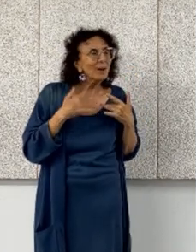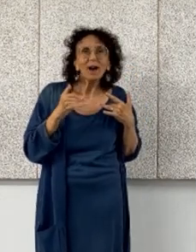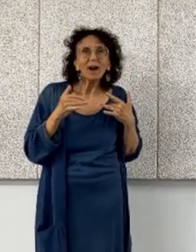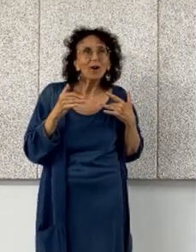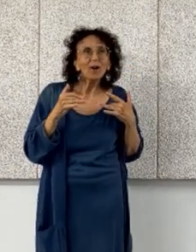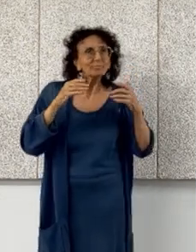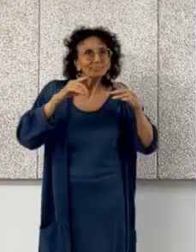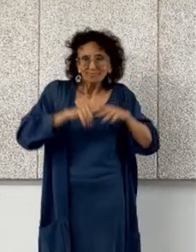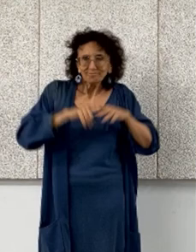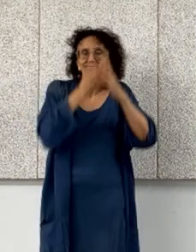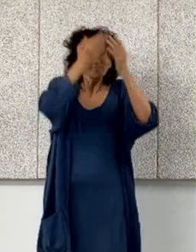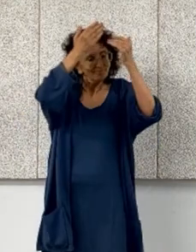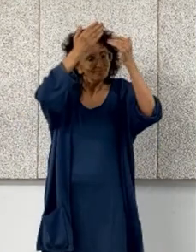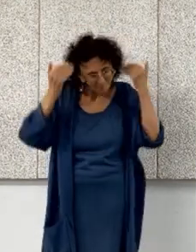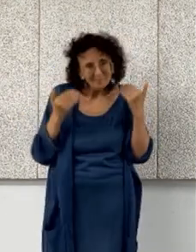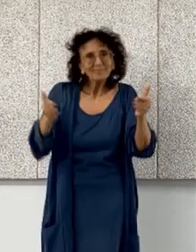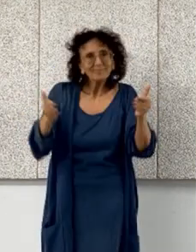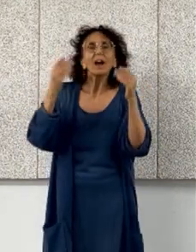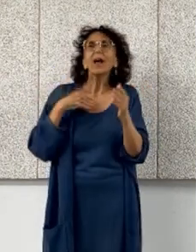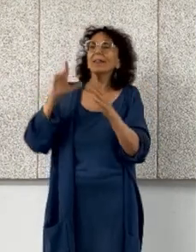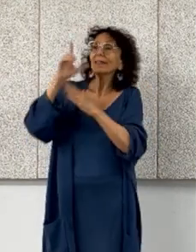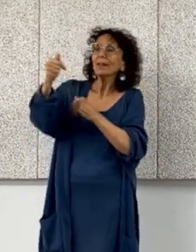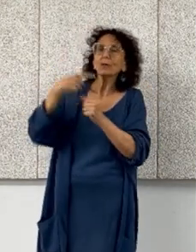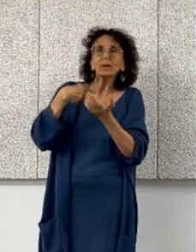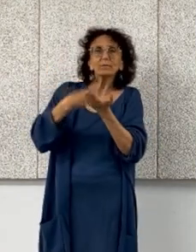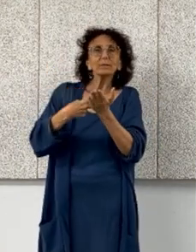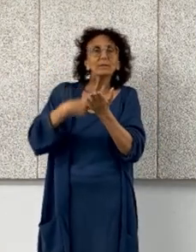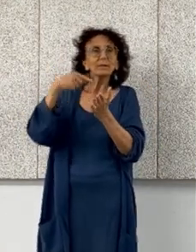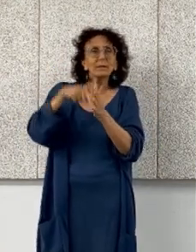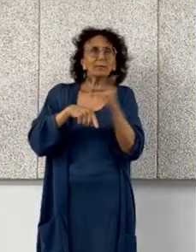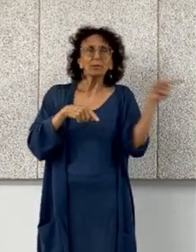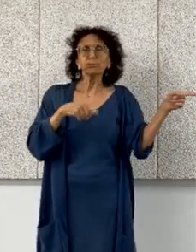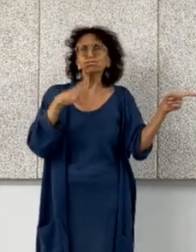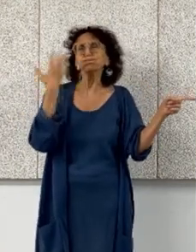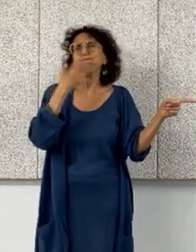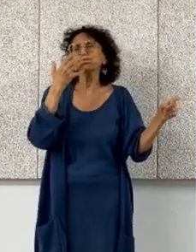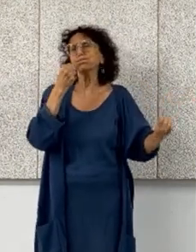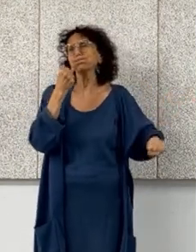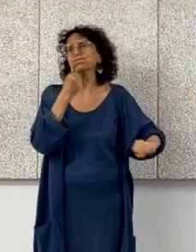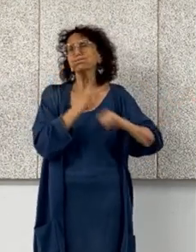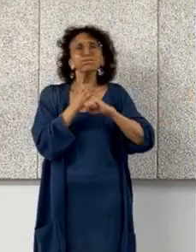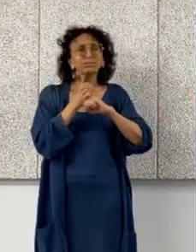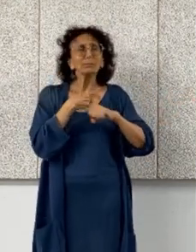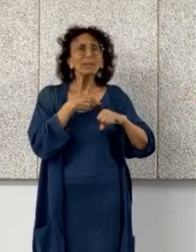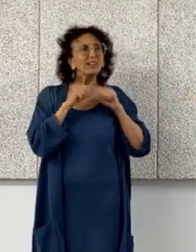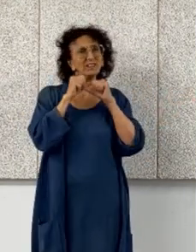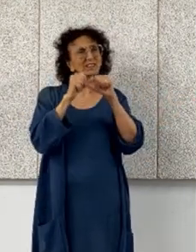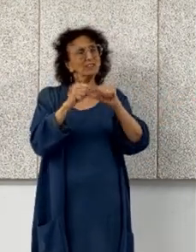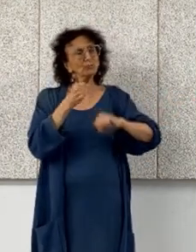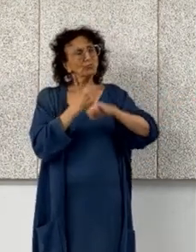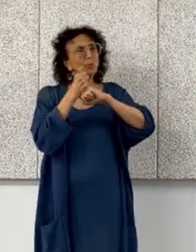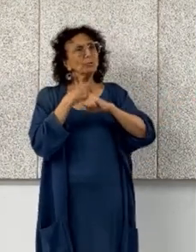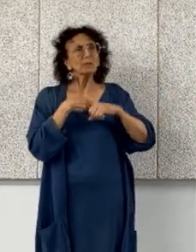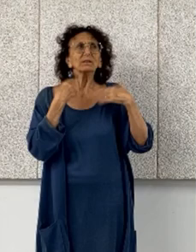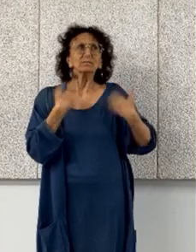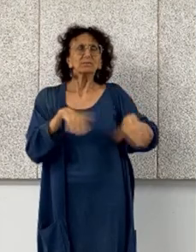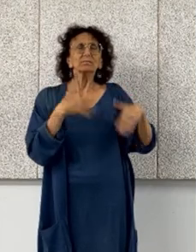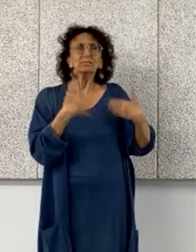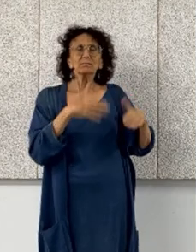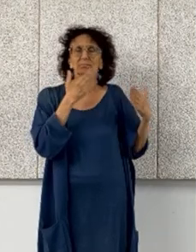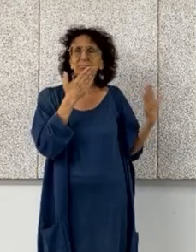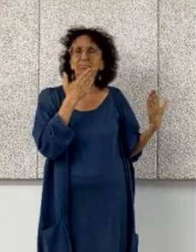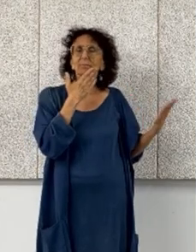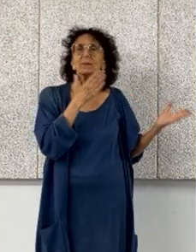on this journey. And I'll talk later about what a huge support she has been and continues to be.